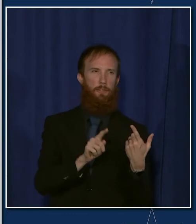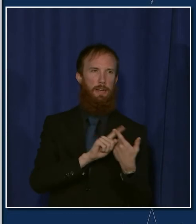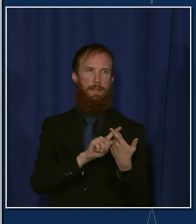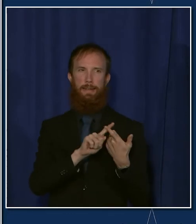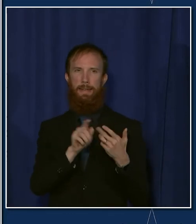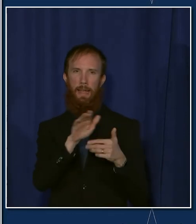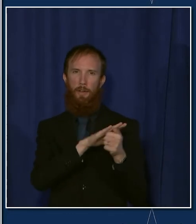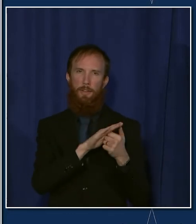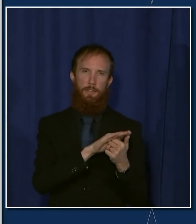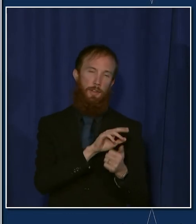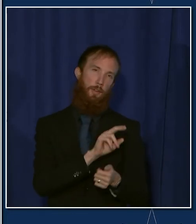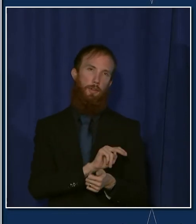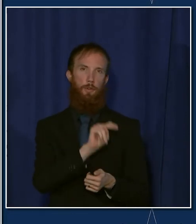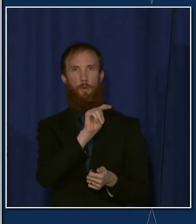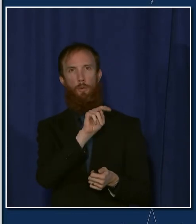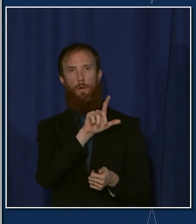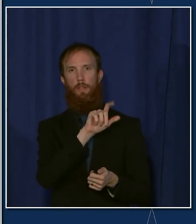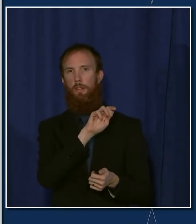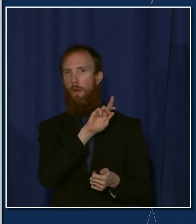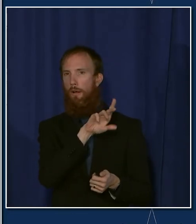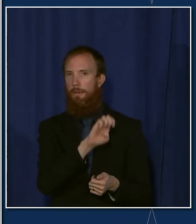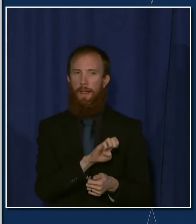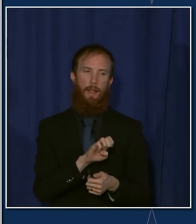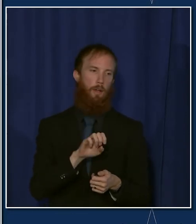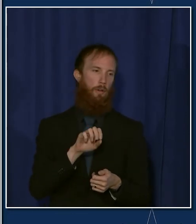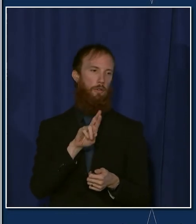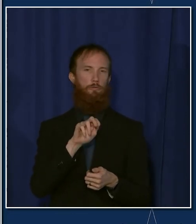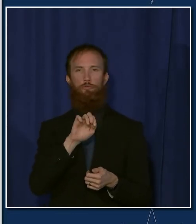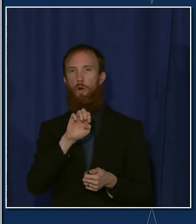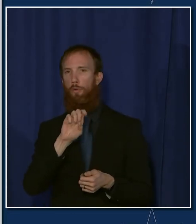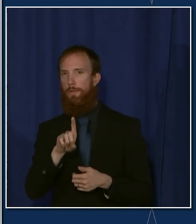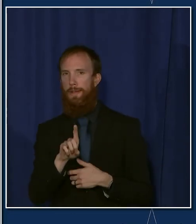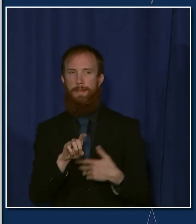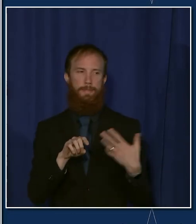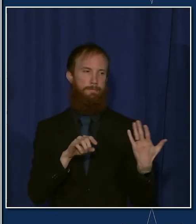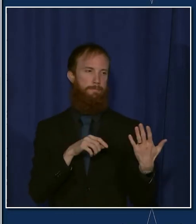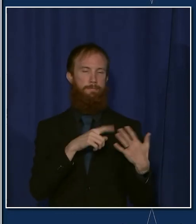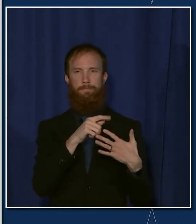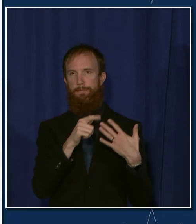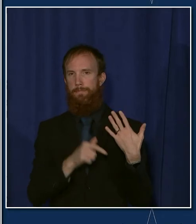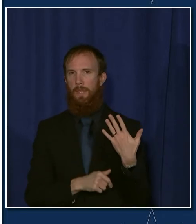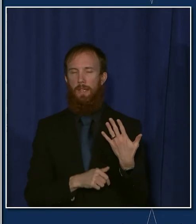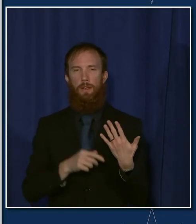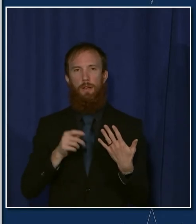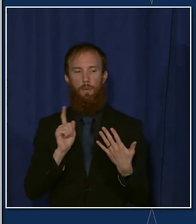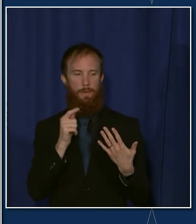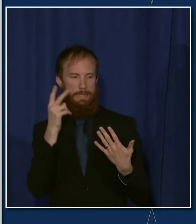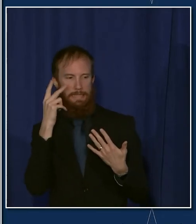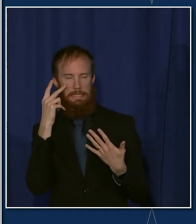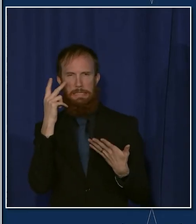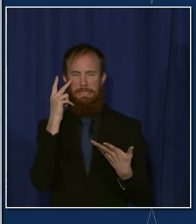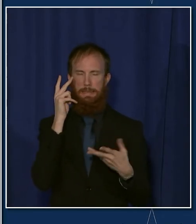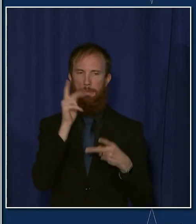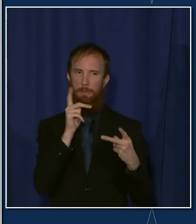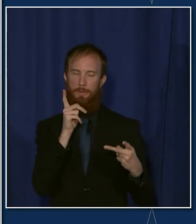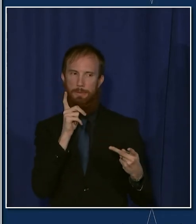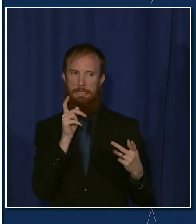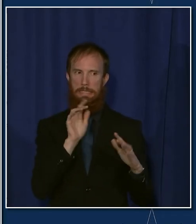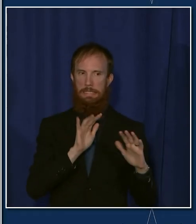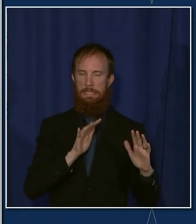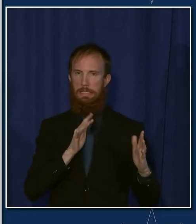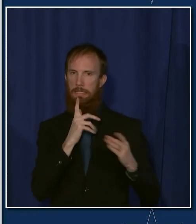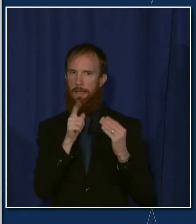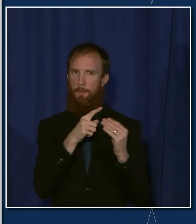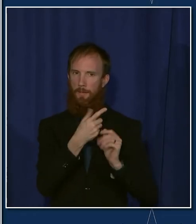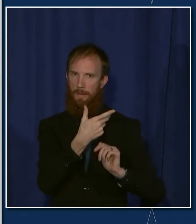it's Garfield, whether it's Roseland, so across those neighborhoods where we've seen sometimes historically lower vaccination rates, and now because 5